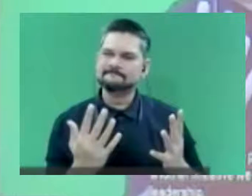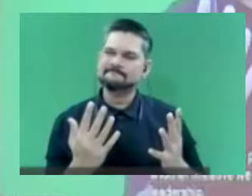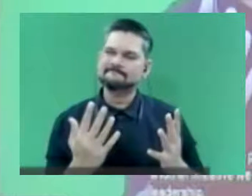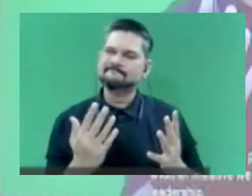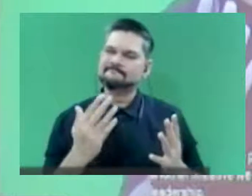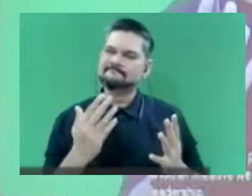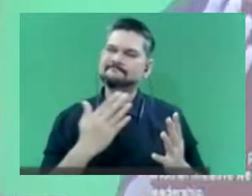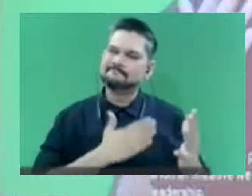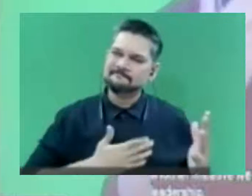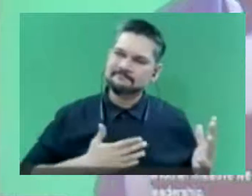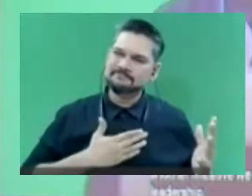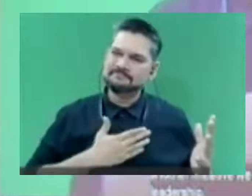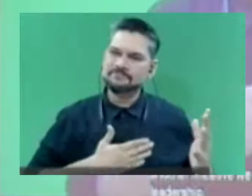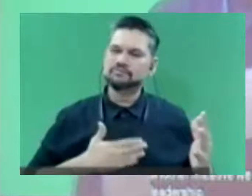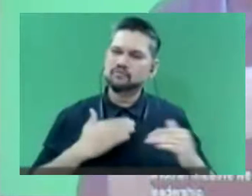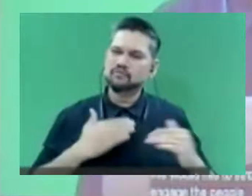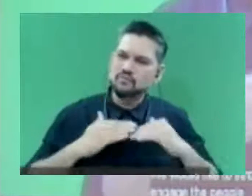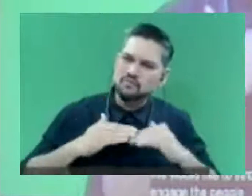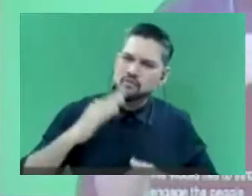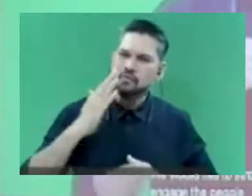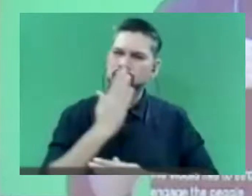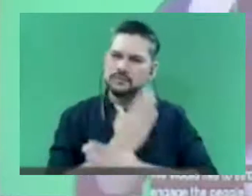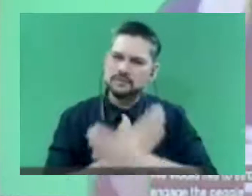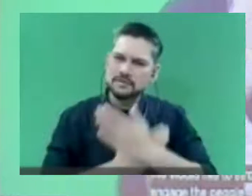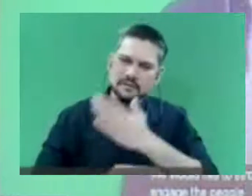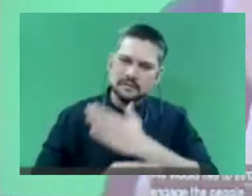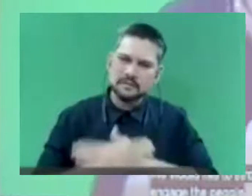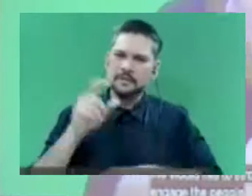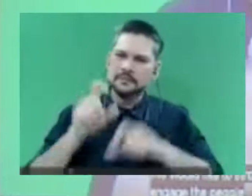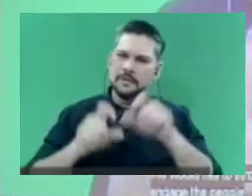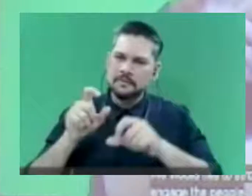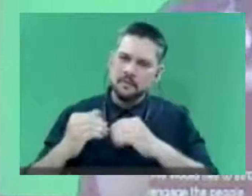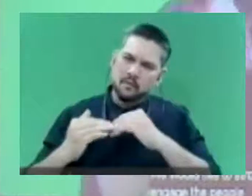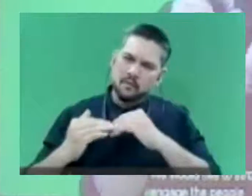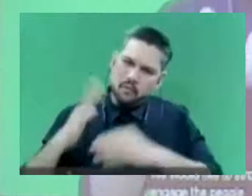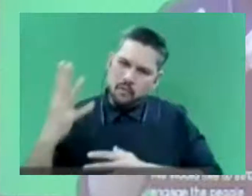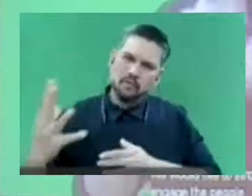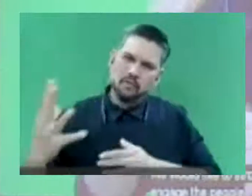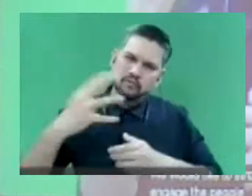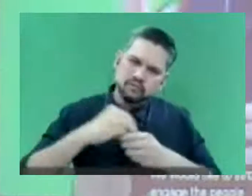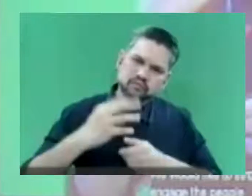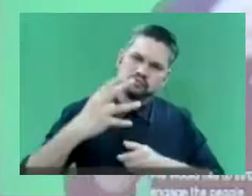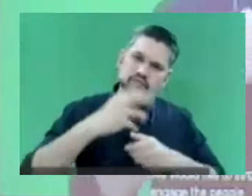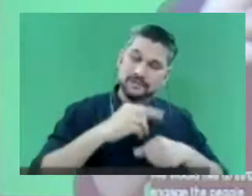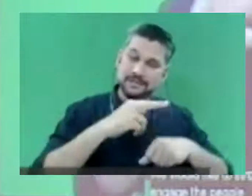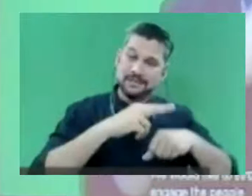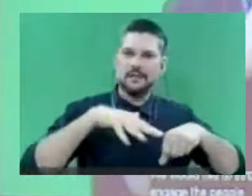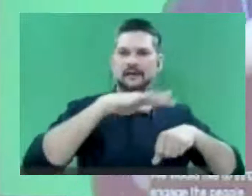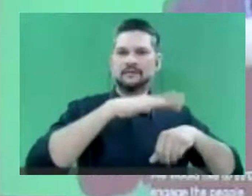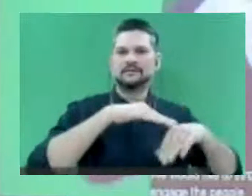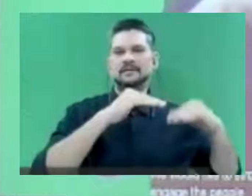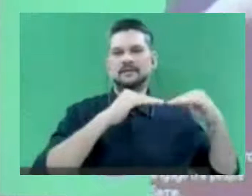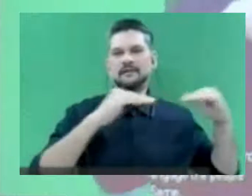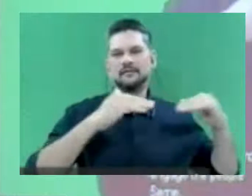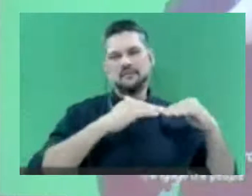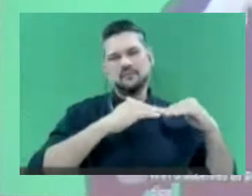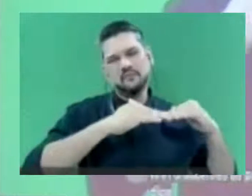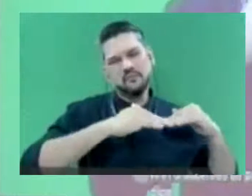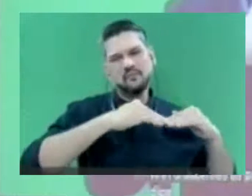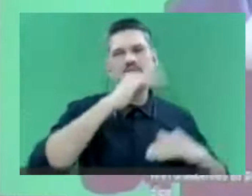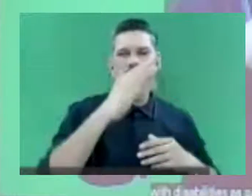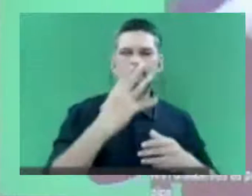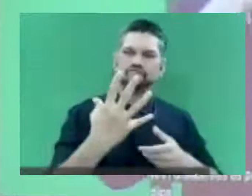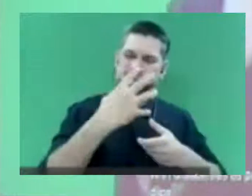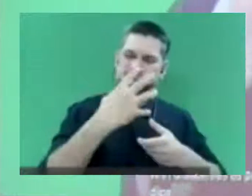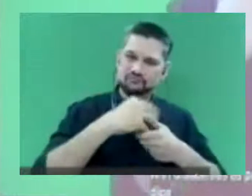as participants, as expert, as organizer, as decision maker in national level activities. Same time, when we have a national